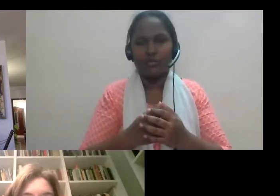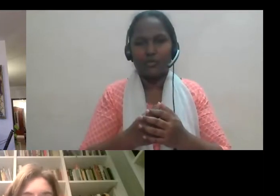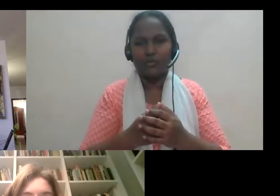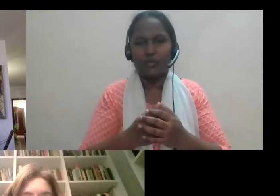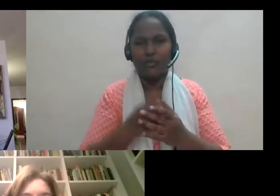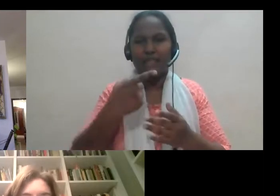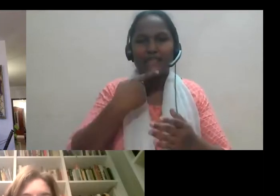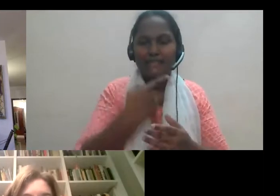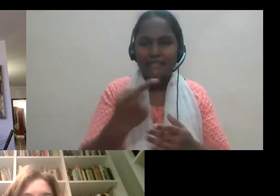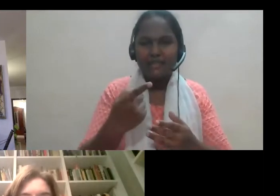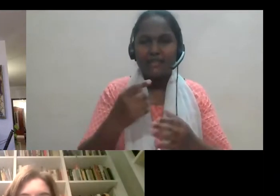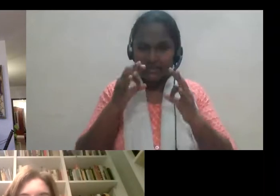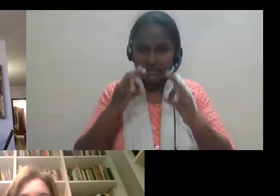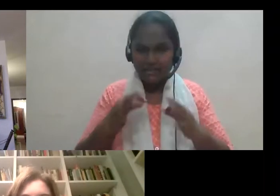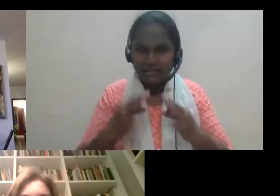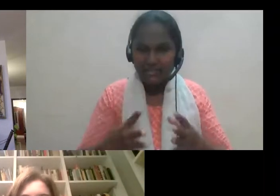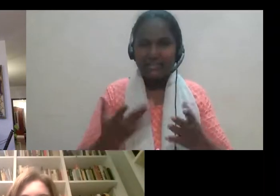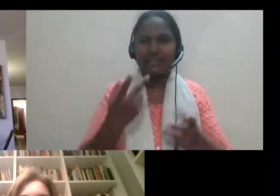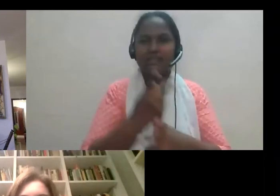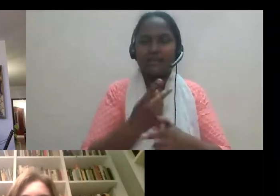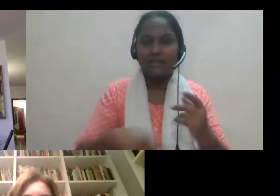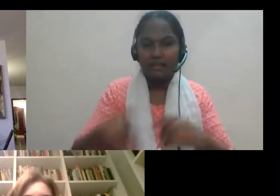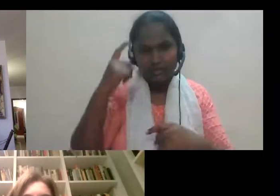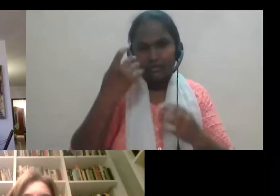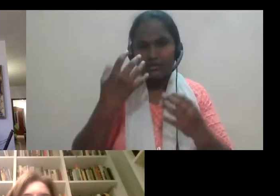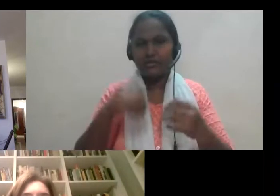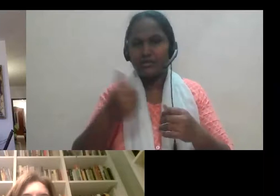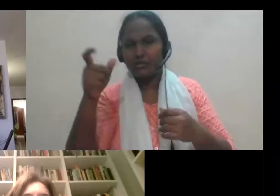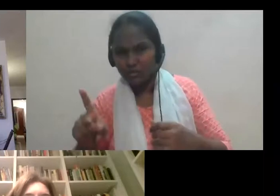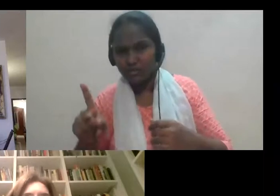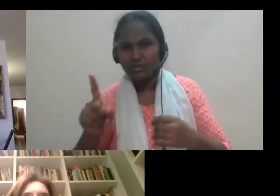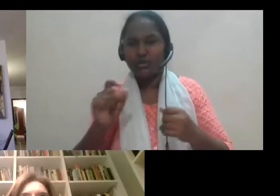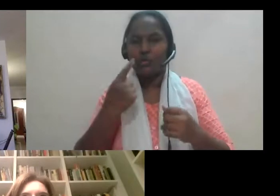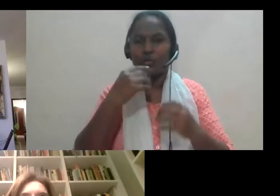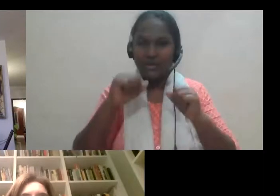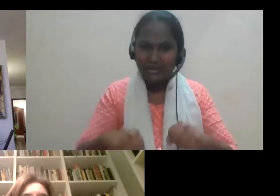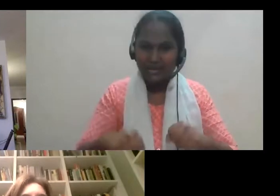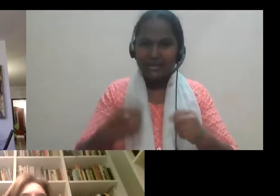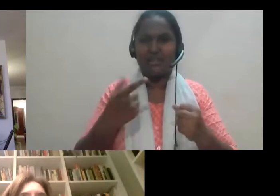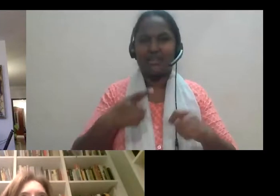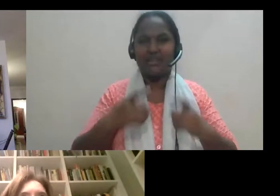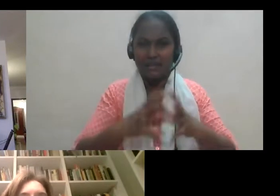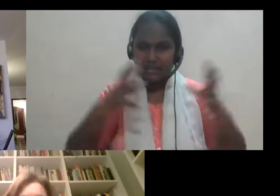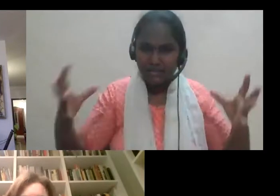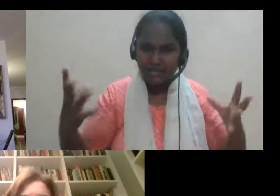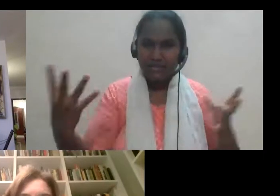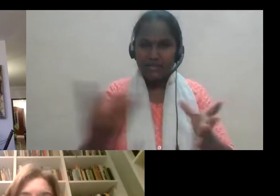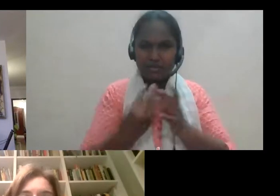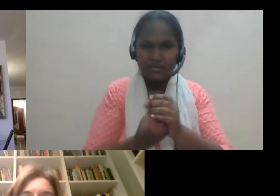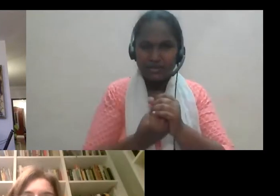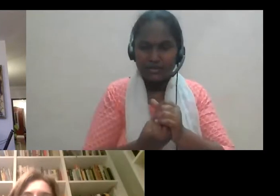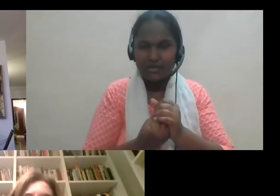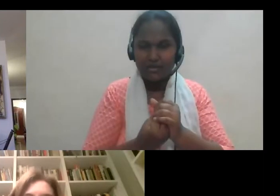who would say that really an Argentine is someone who can have the liberty to bring together all of